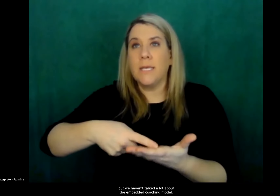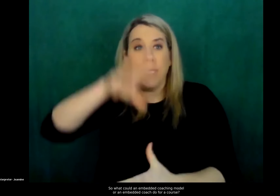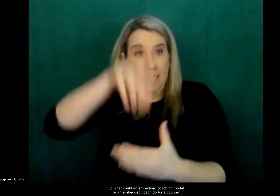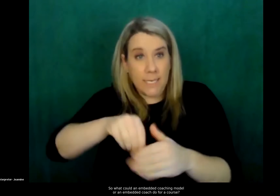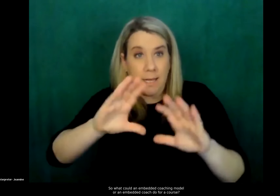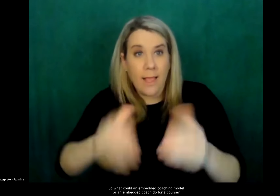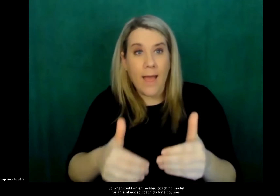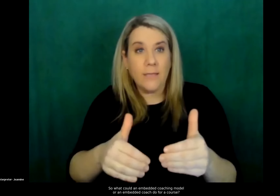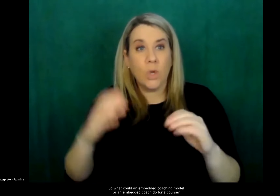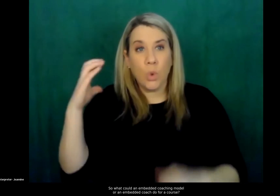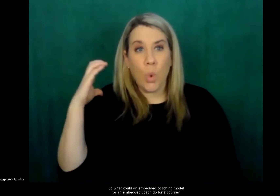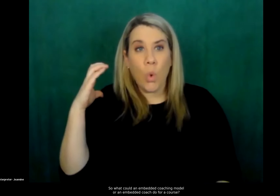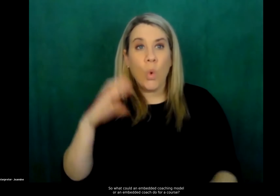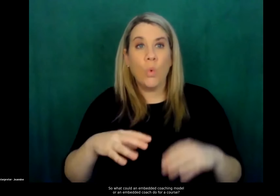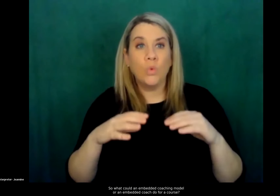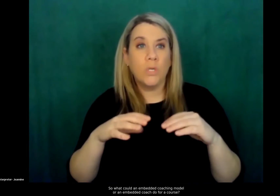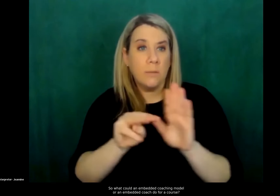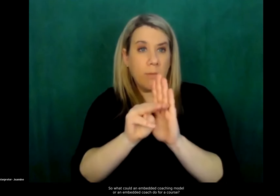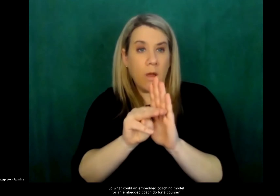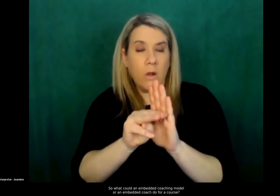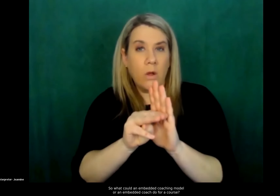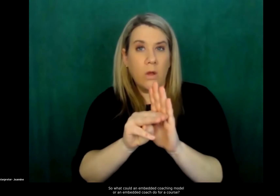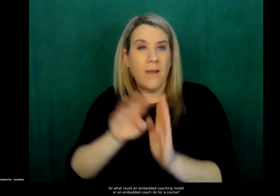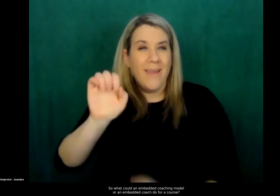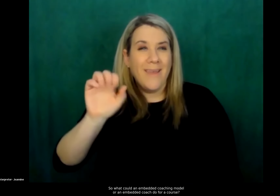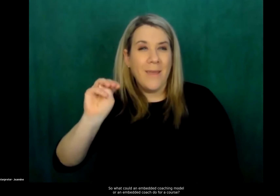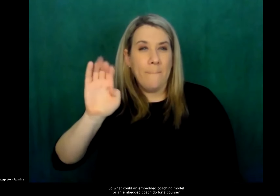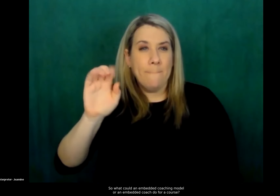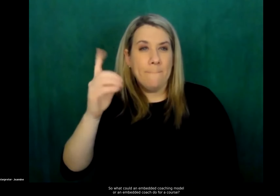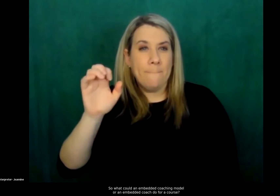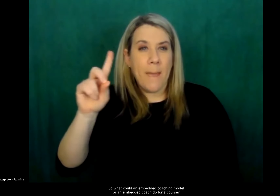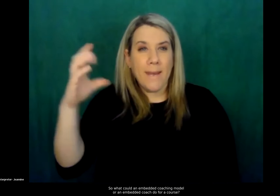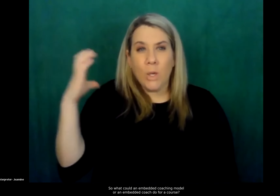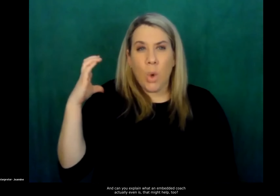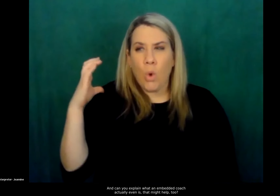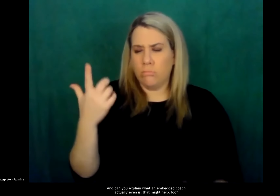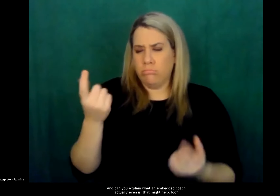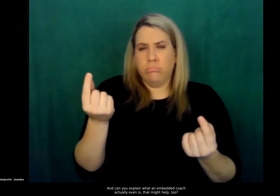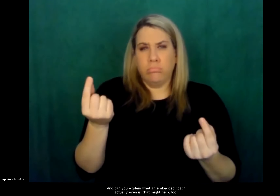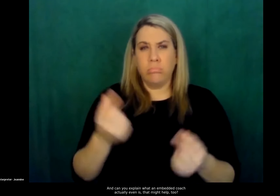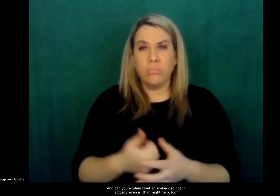model. So what could an embedded coaching model or an embedded coach do for a course?